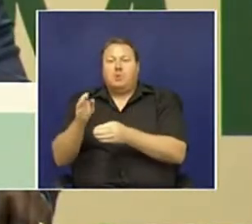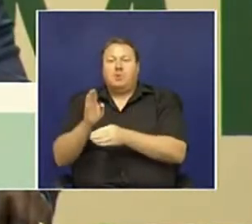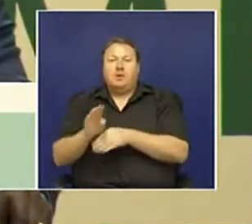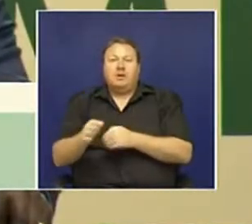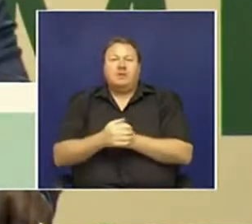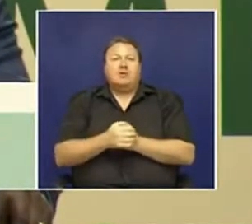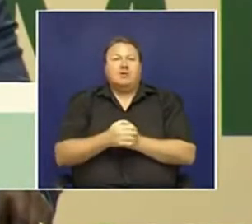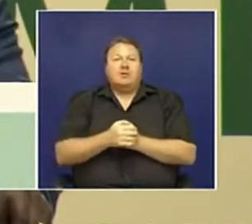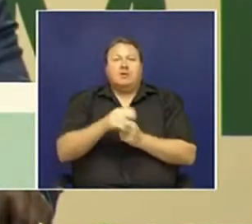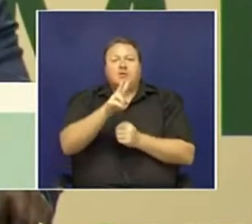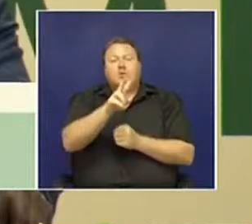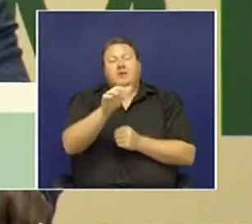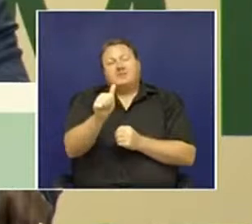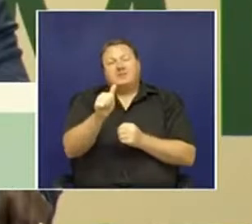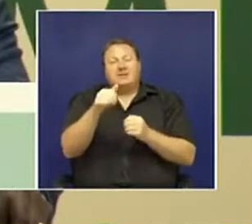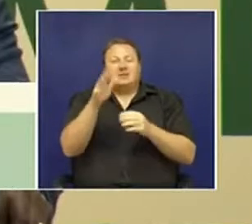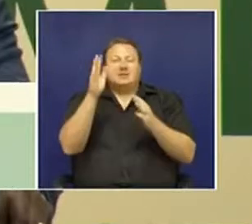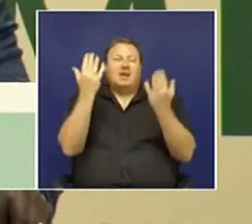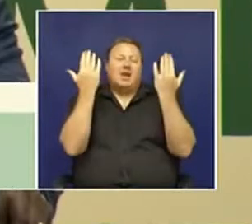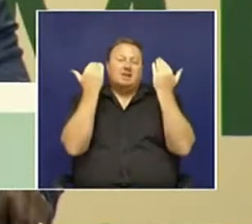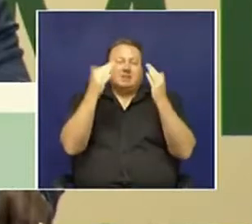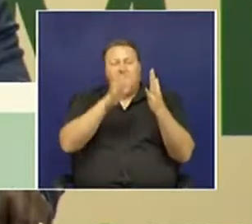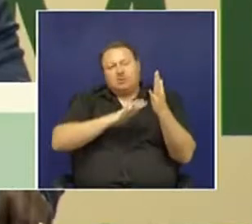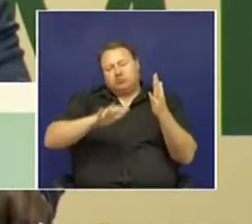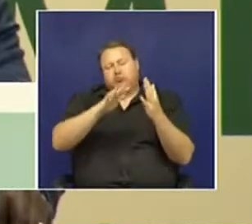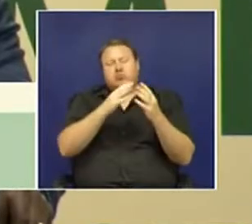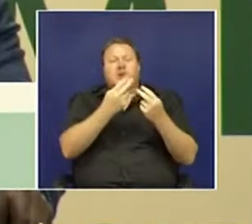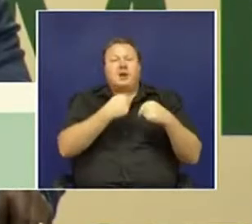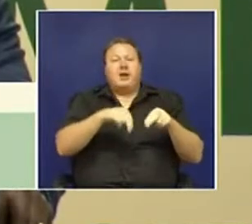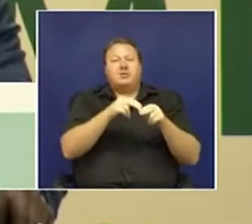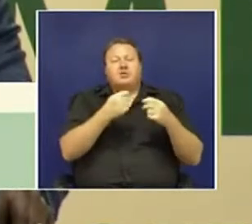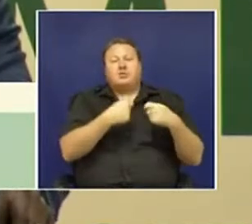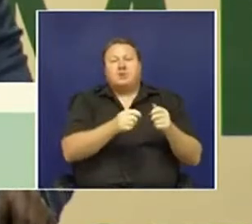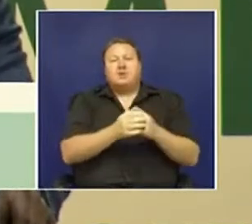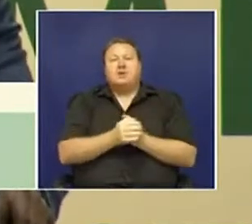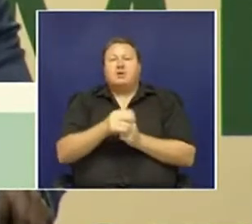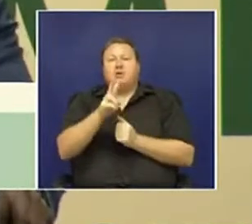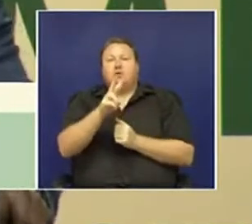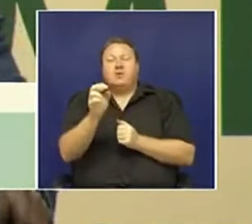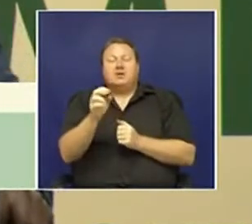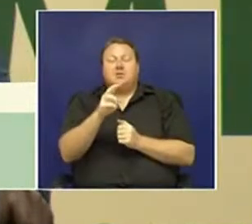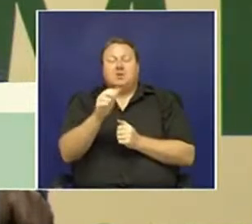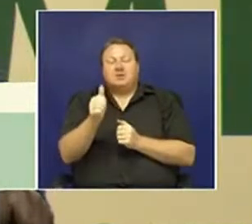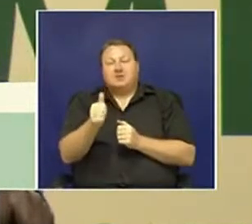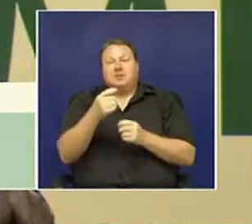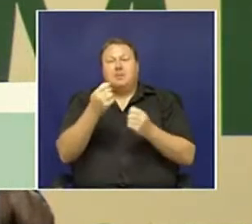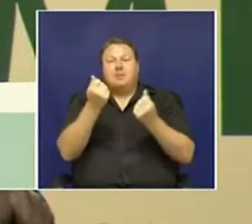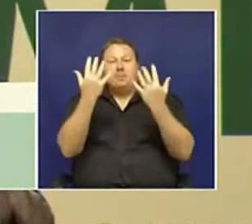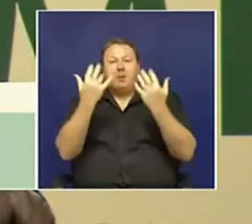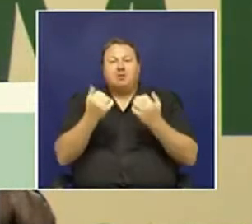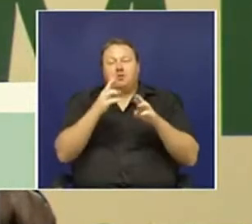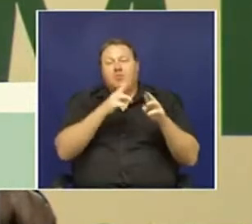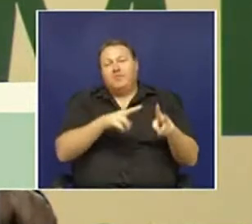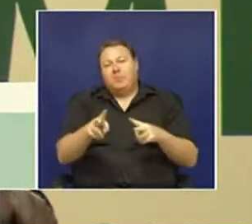Expenditure, the 2026 Budget Review, and this 2026 Budget